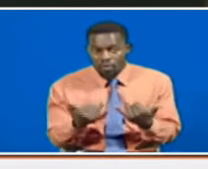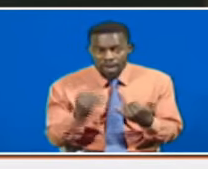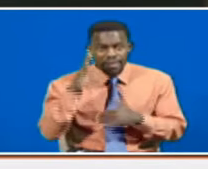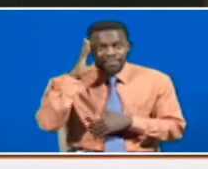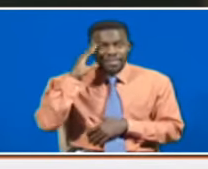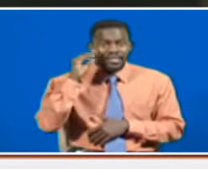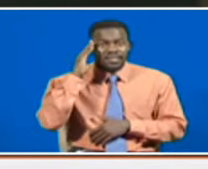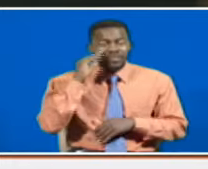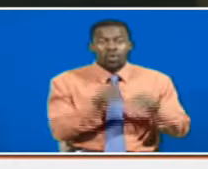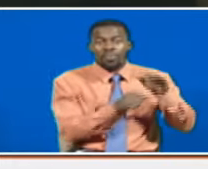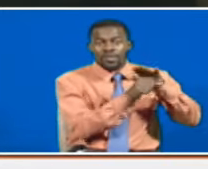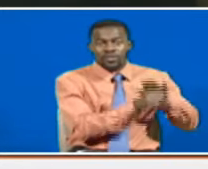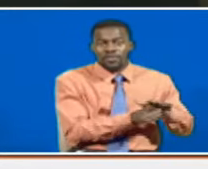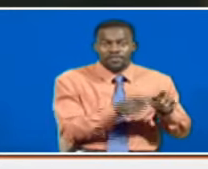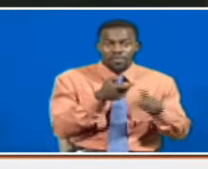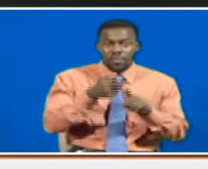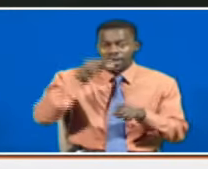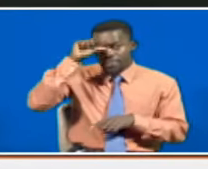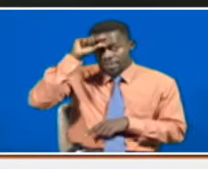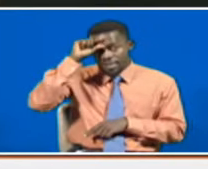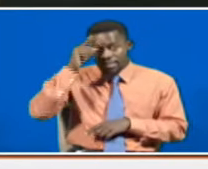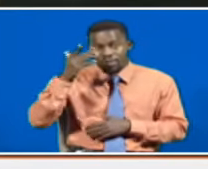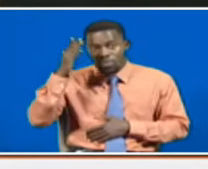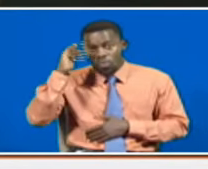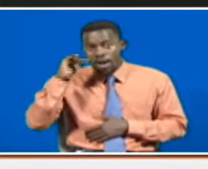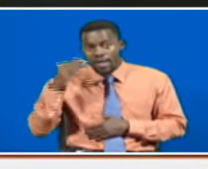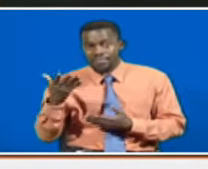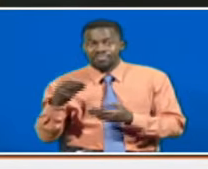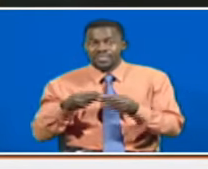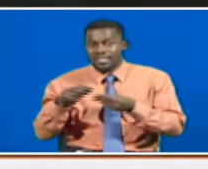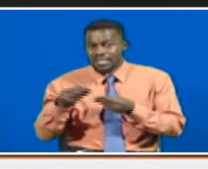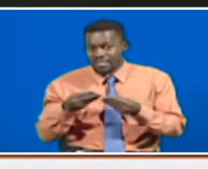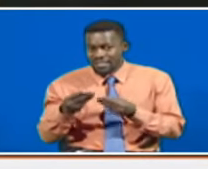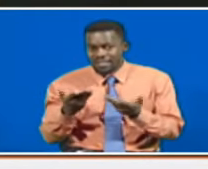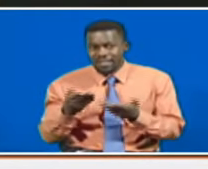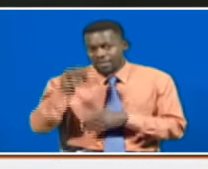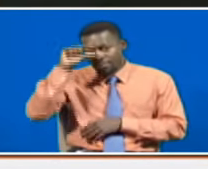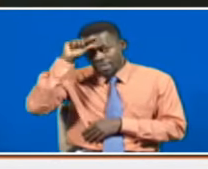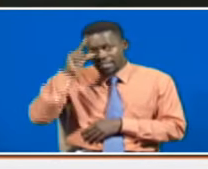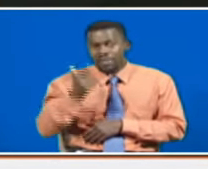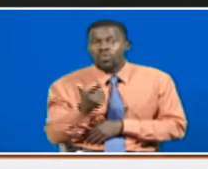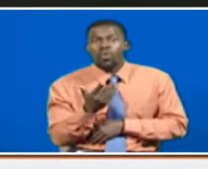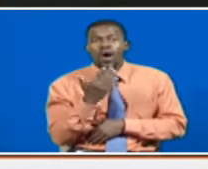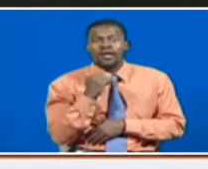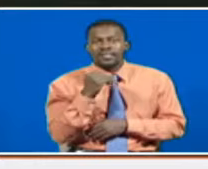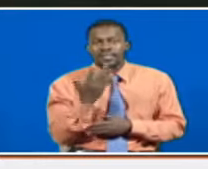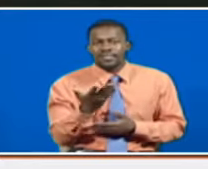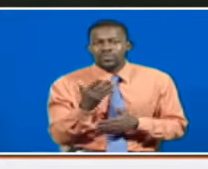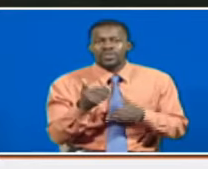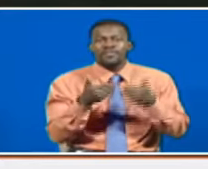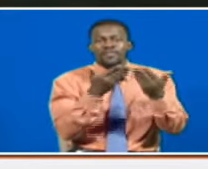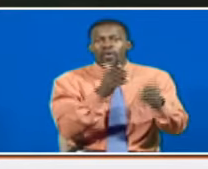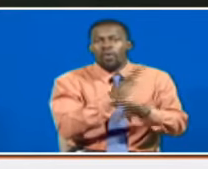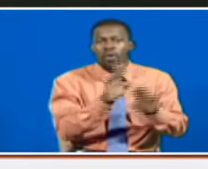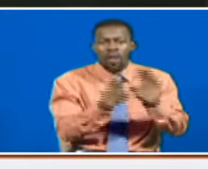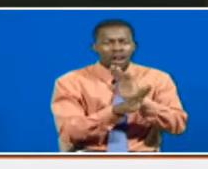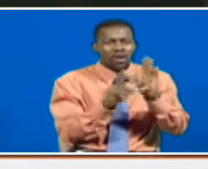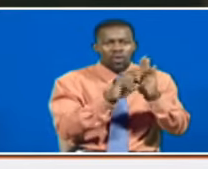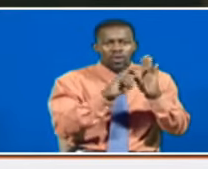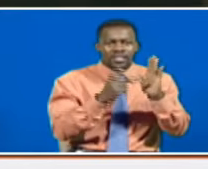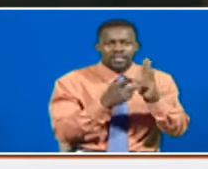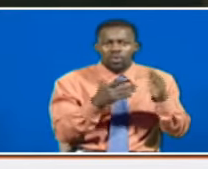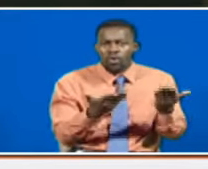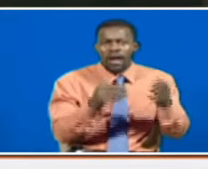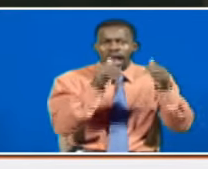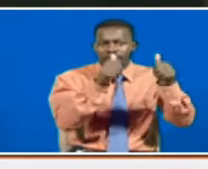in terms of how you do business, where the government is now trying to single source media houses for